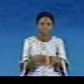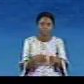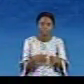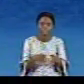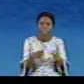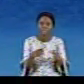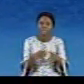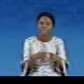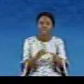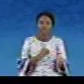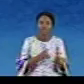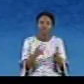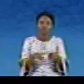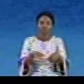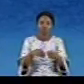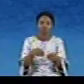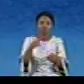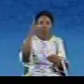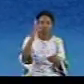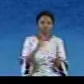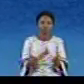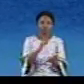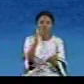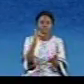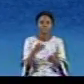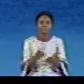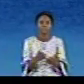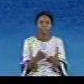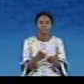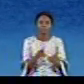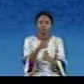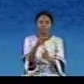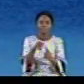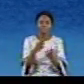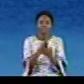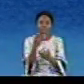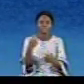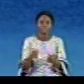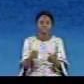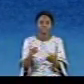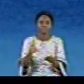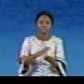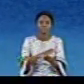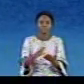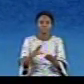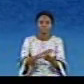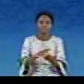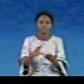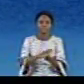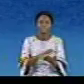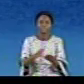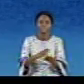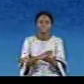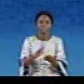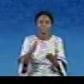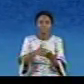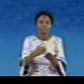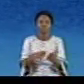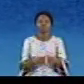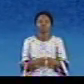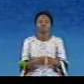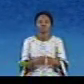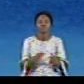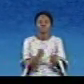glory through the administration of the choir or whatever acts we will receive if we would believe so as they were singing i